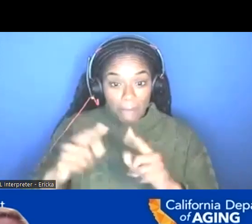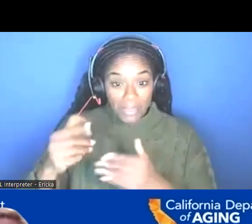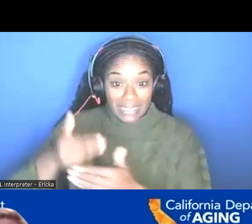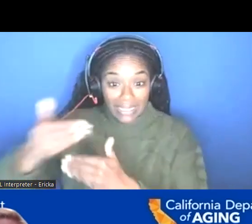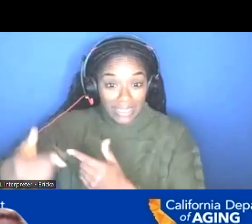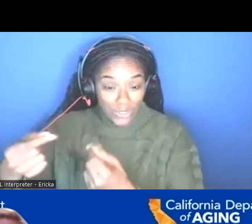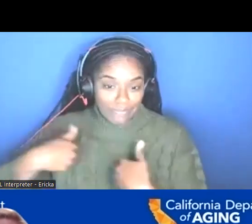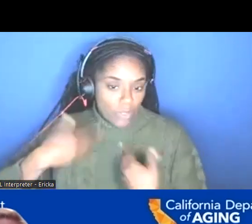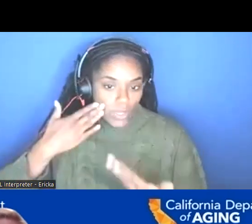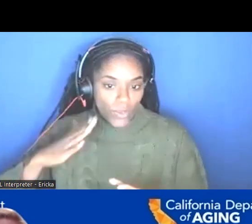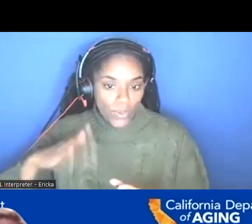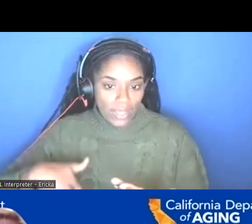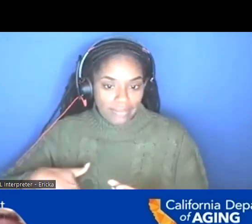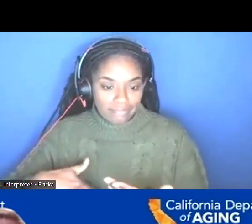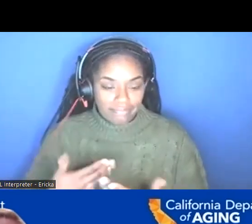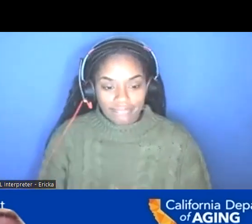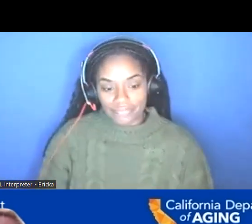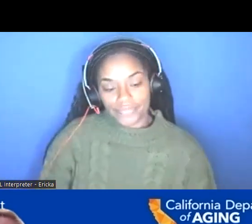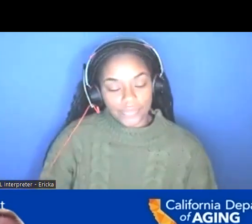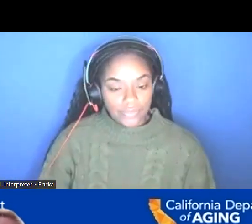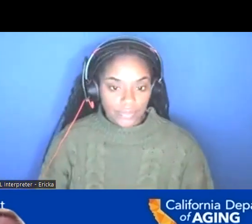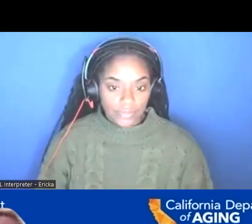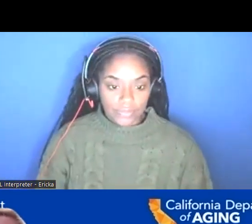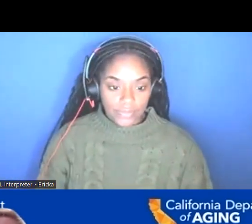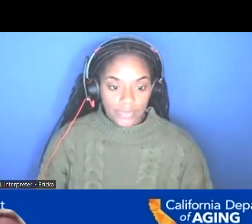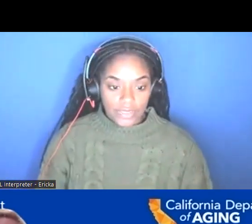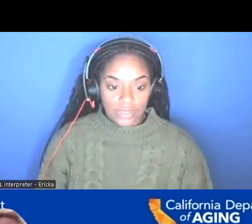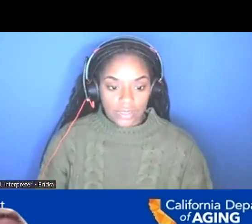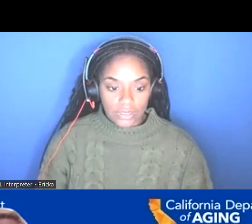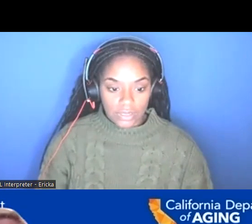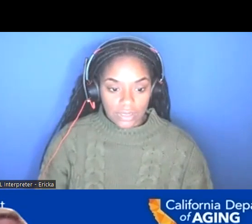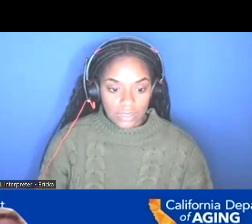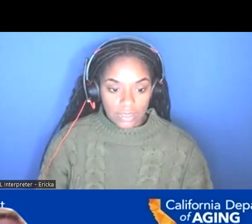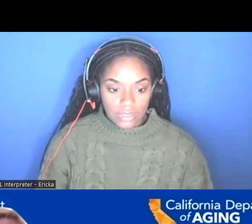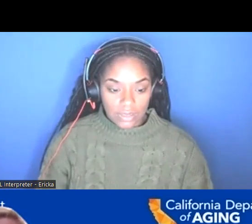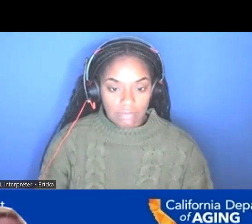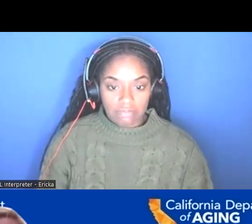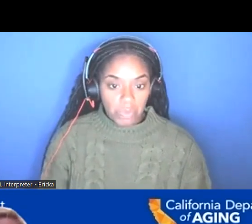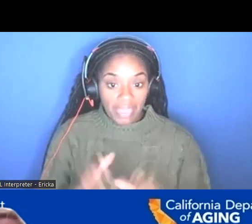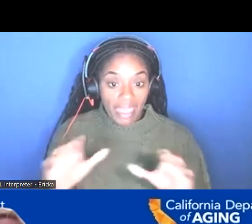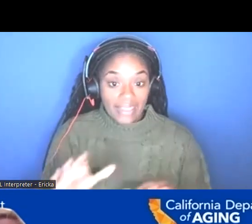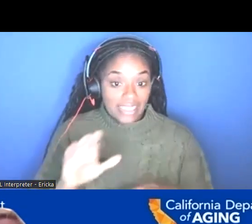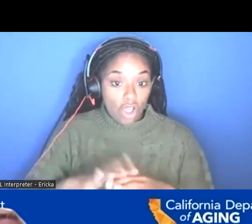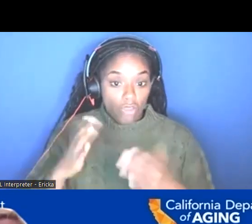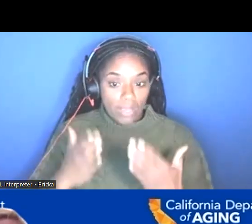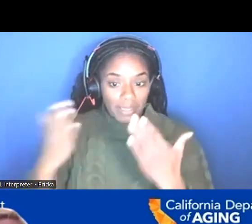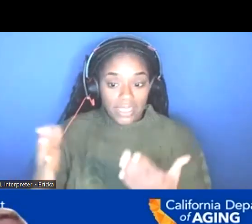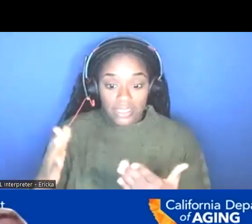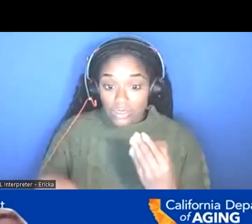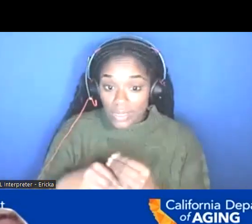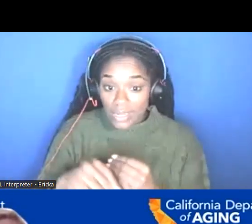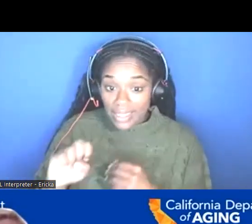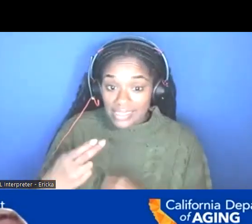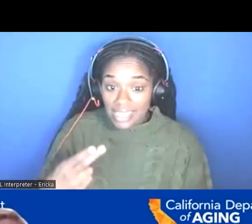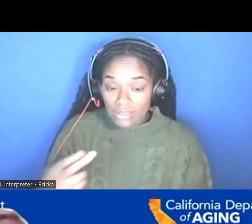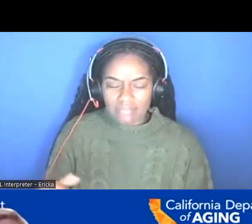of action is in terms of lifting those recommendations. Would you want to add to that, Sarah? No, I think that's a